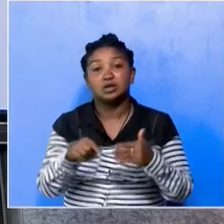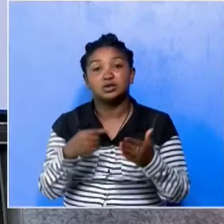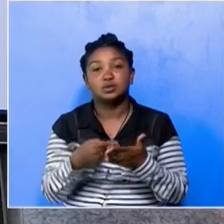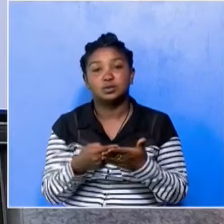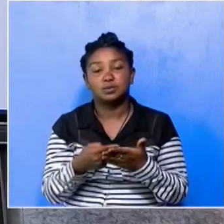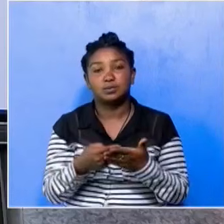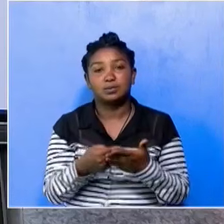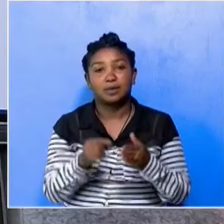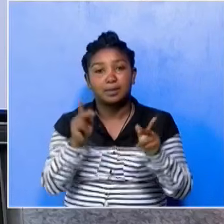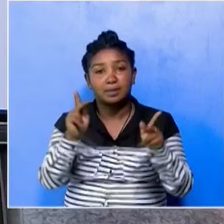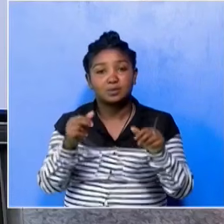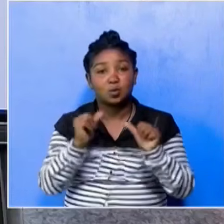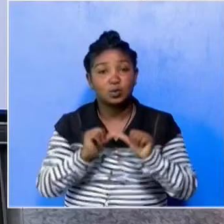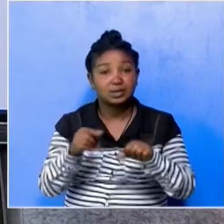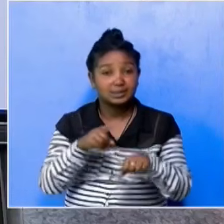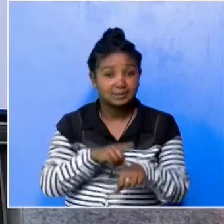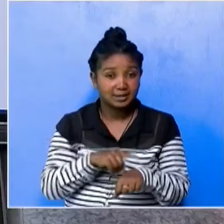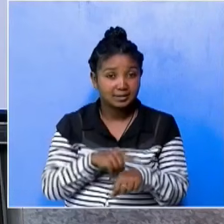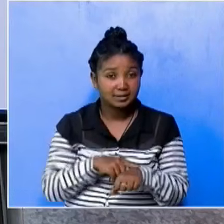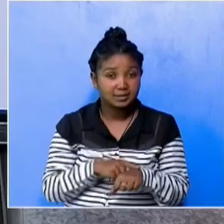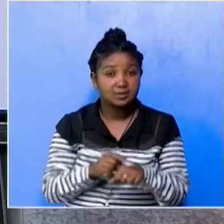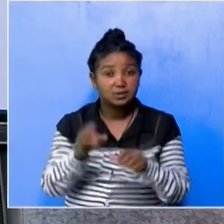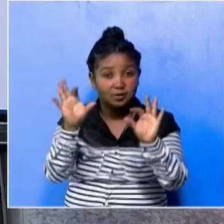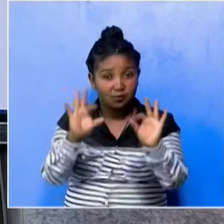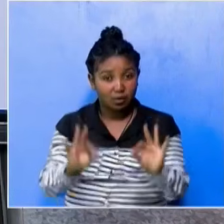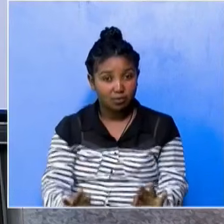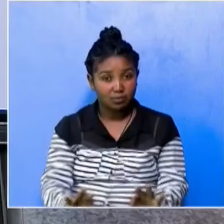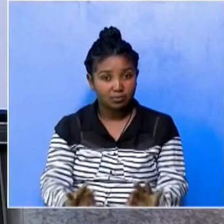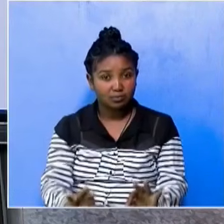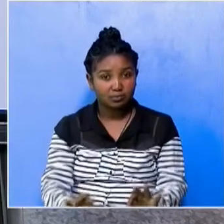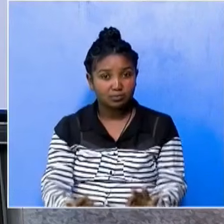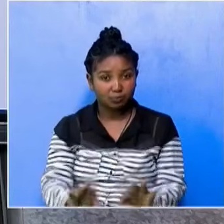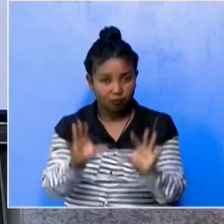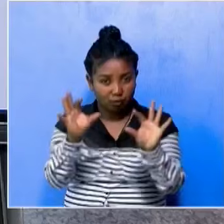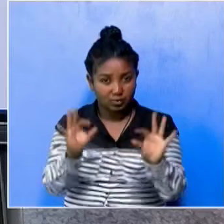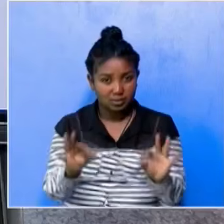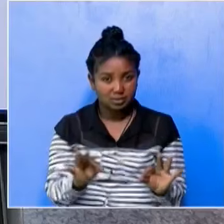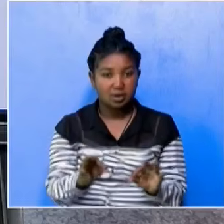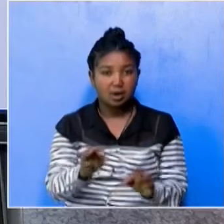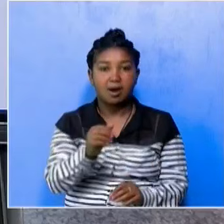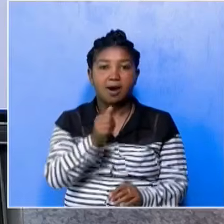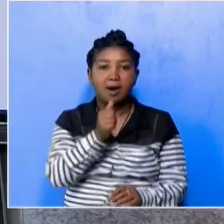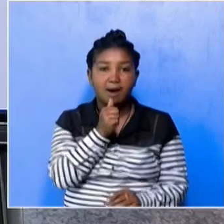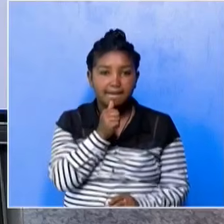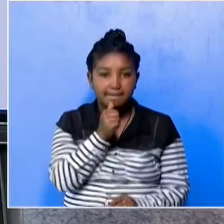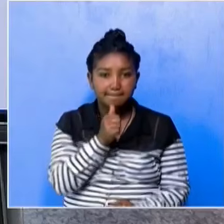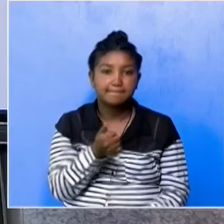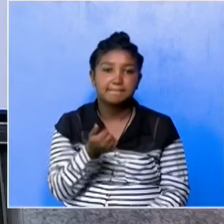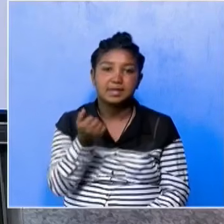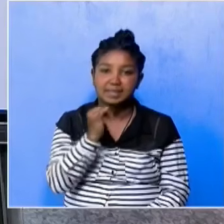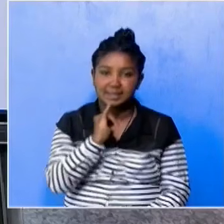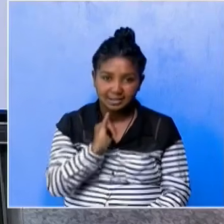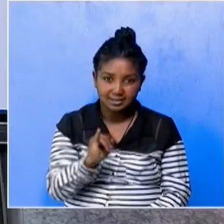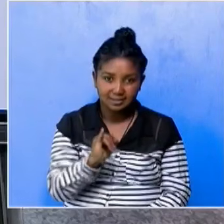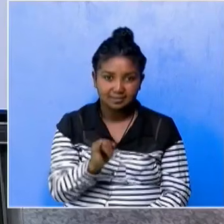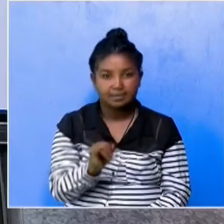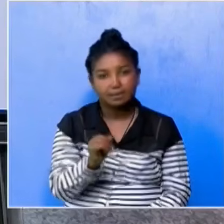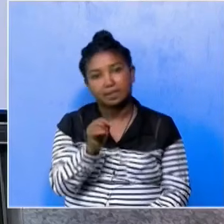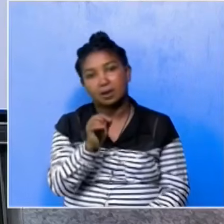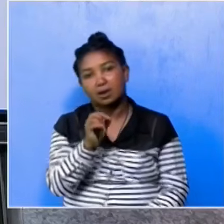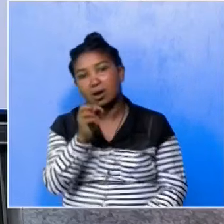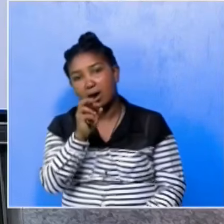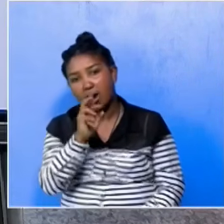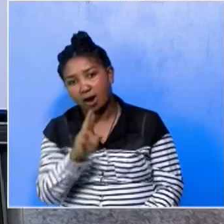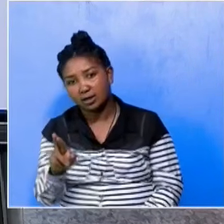in present continuous tense, the form is just am, is,